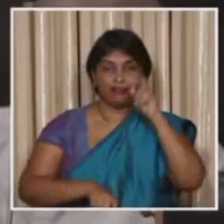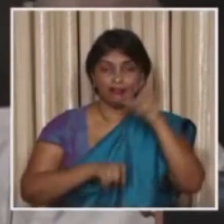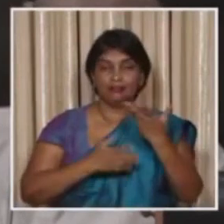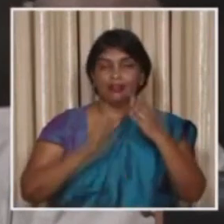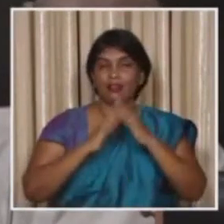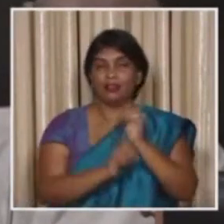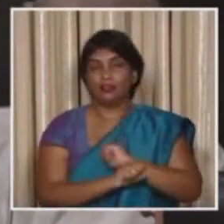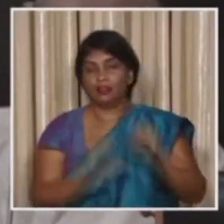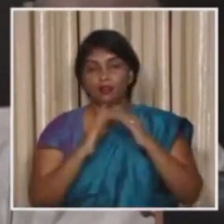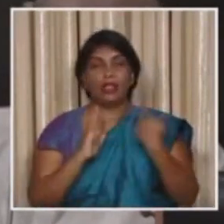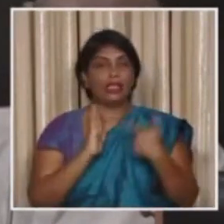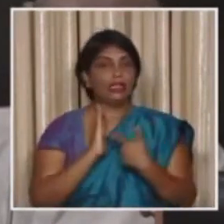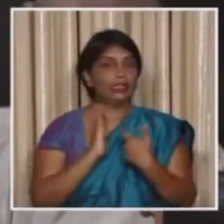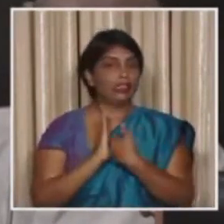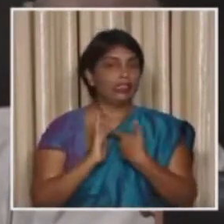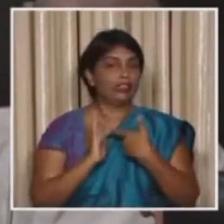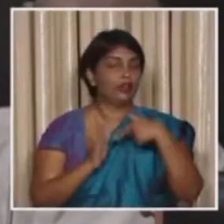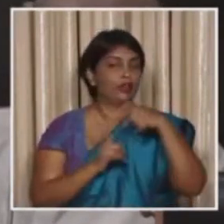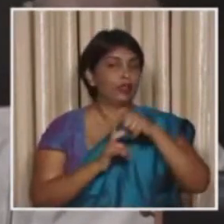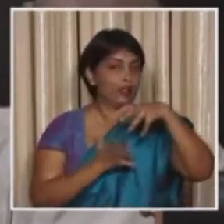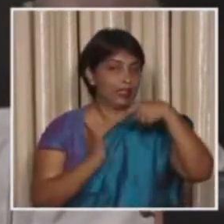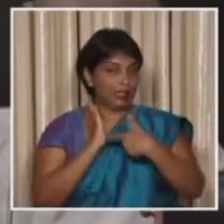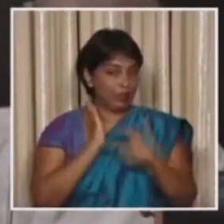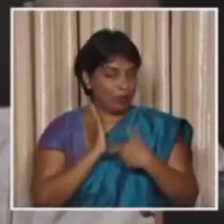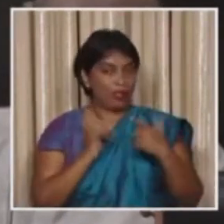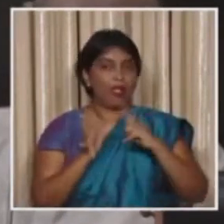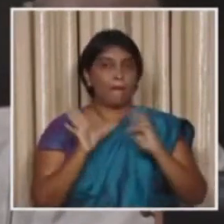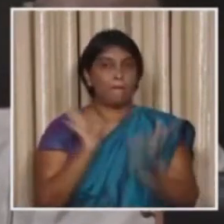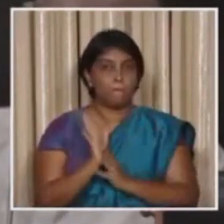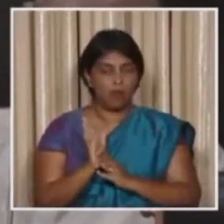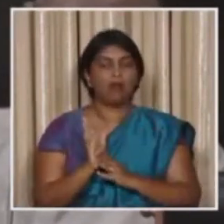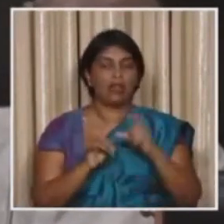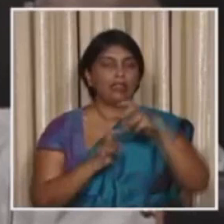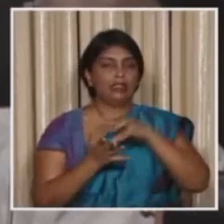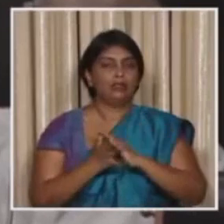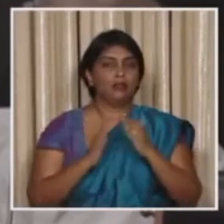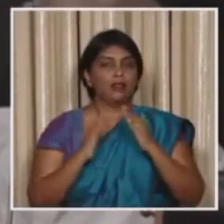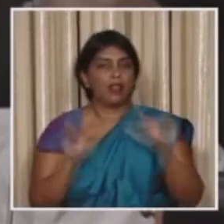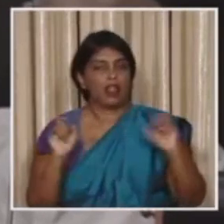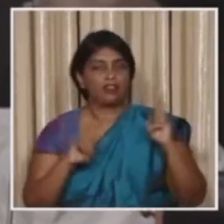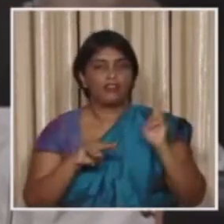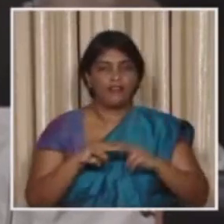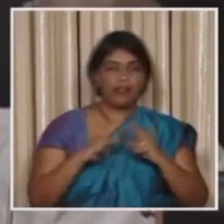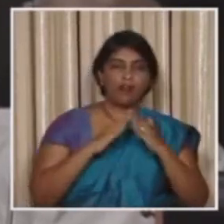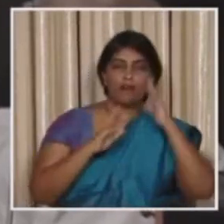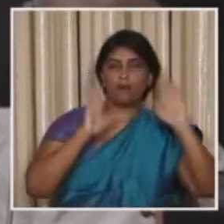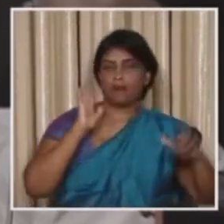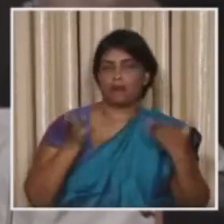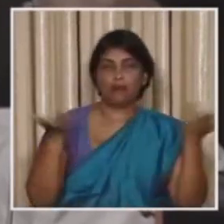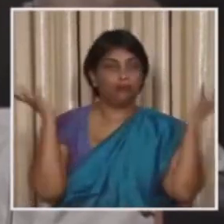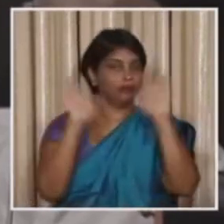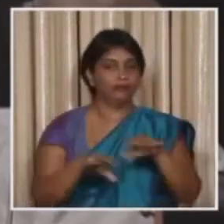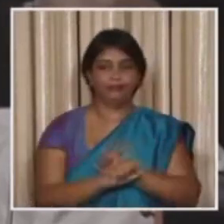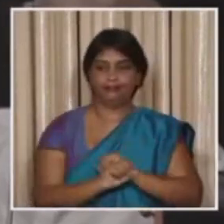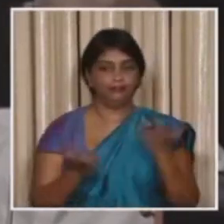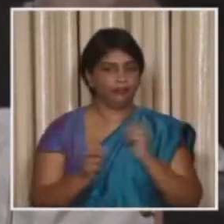Ampara districts, and they live with friends and relatives, and there are no welfare camps in this province. Particular attention has to be given to